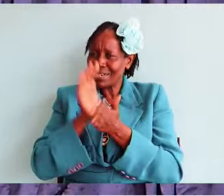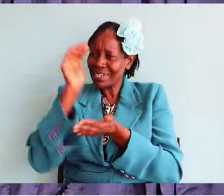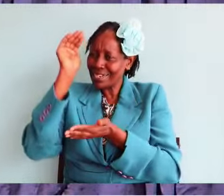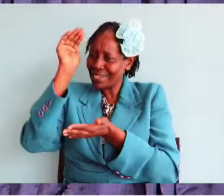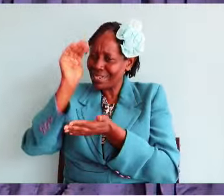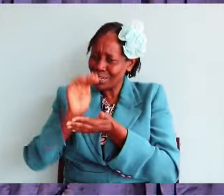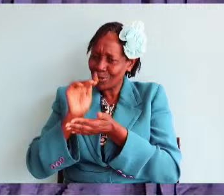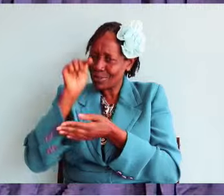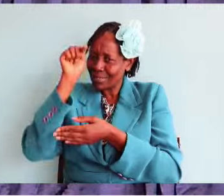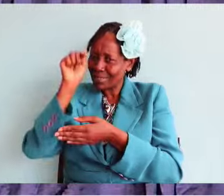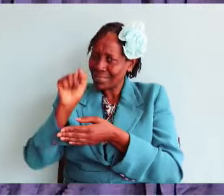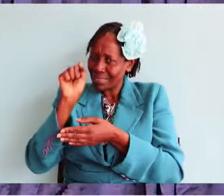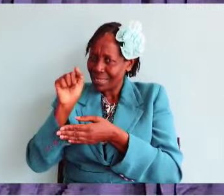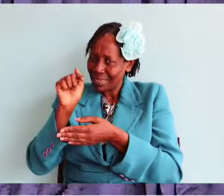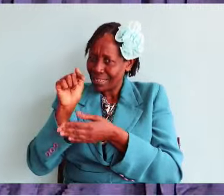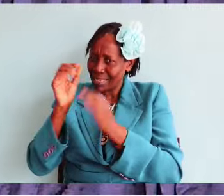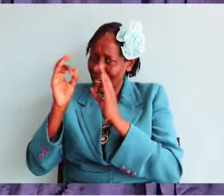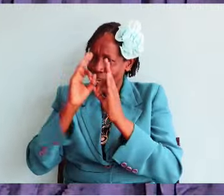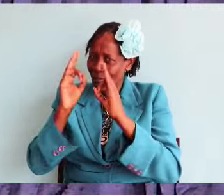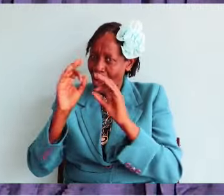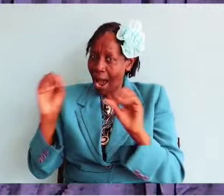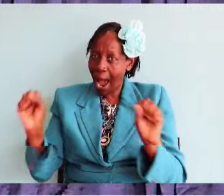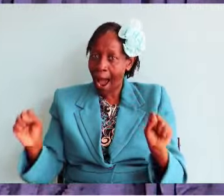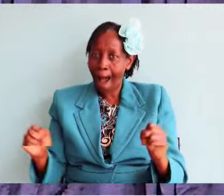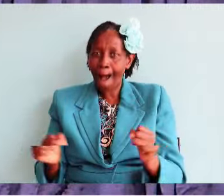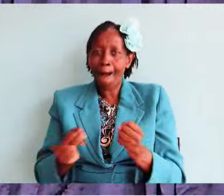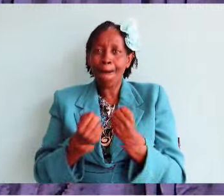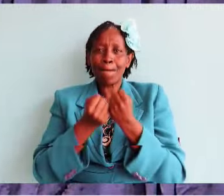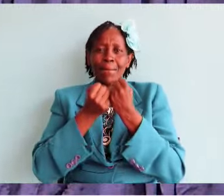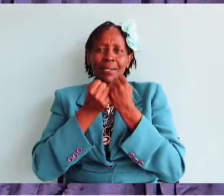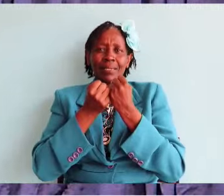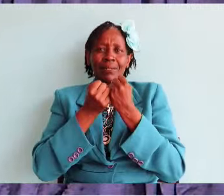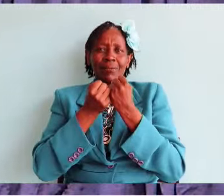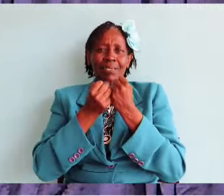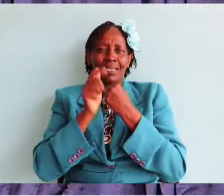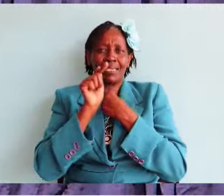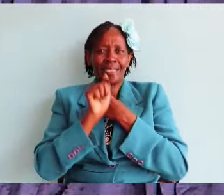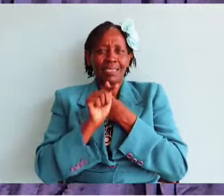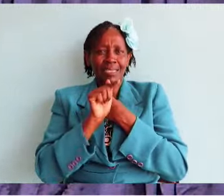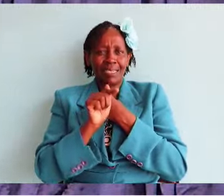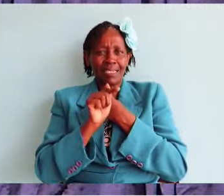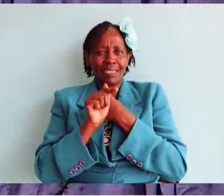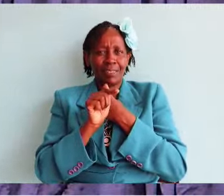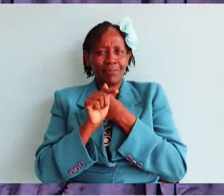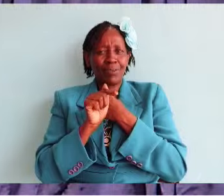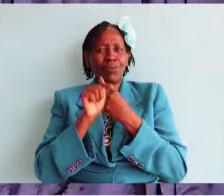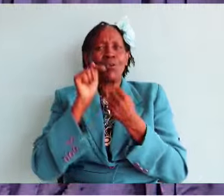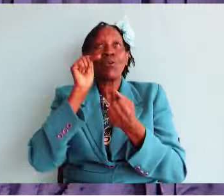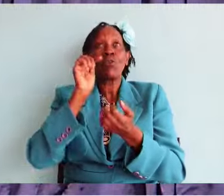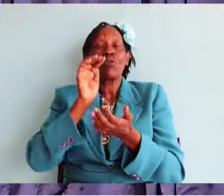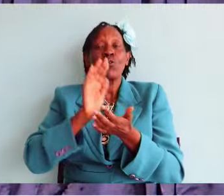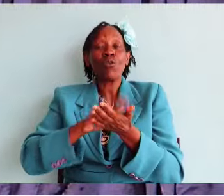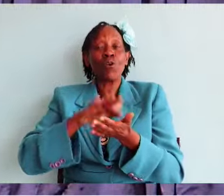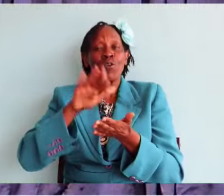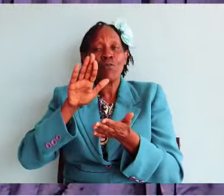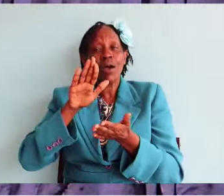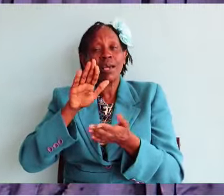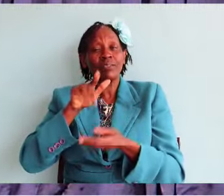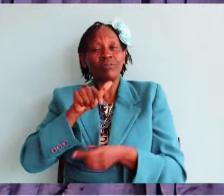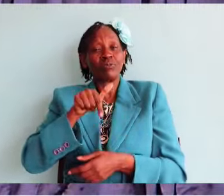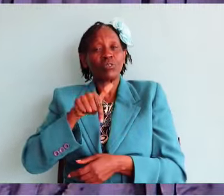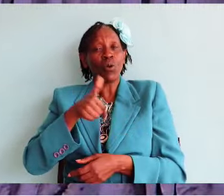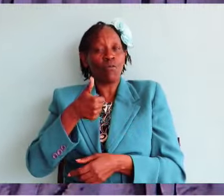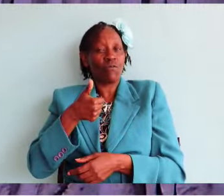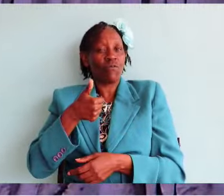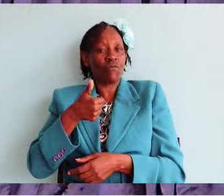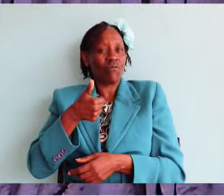that happened with this number of armies, they will glorify in themselves instead